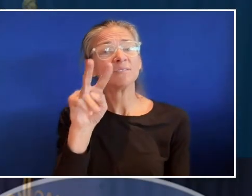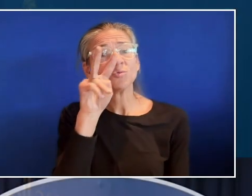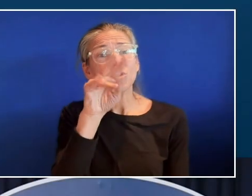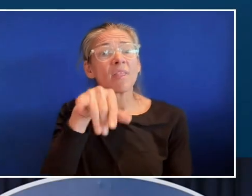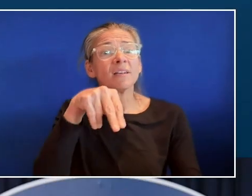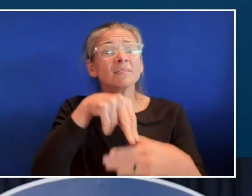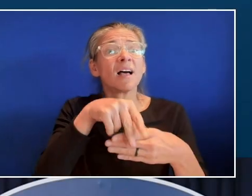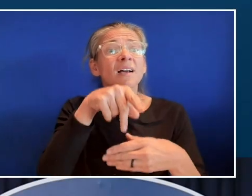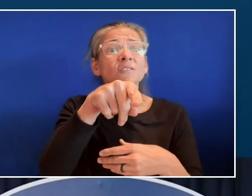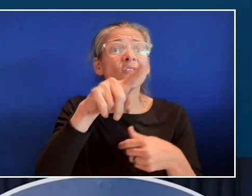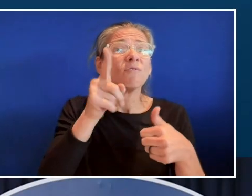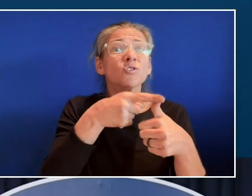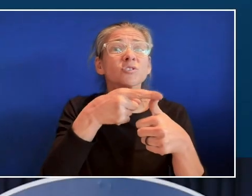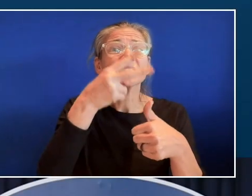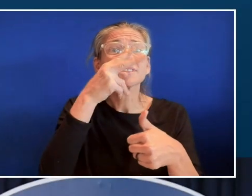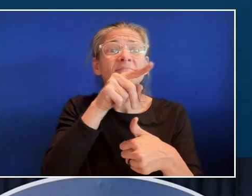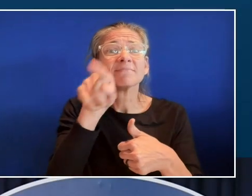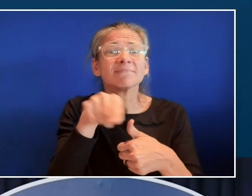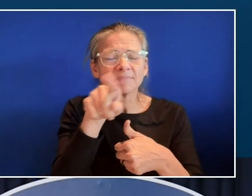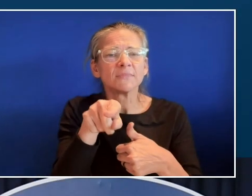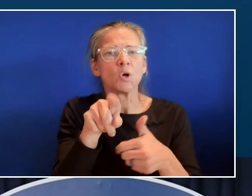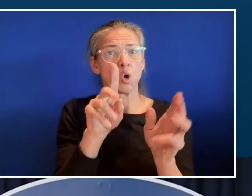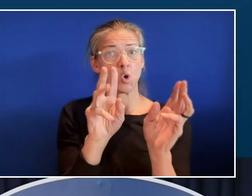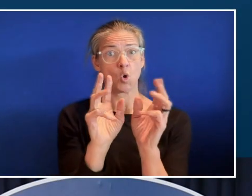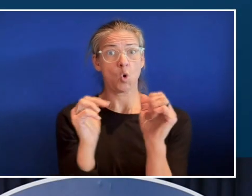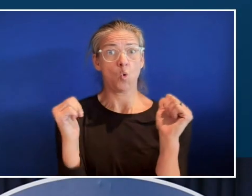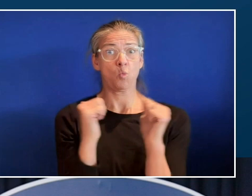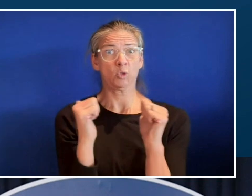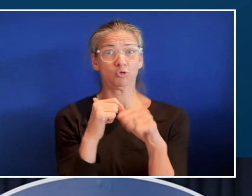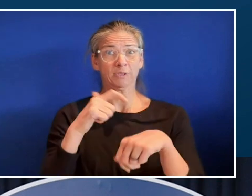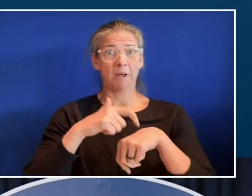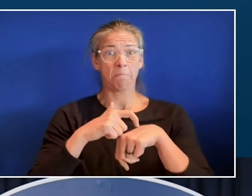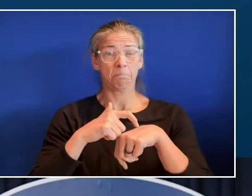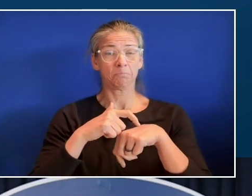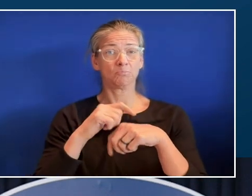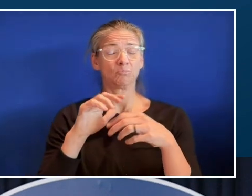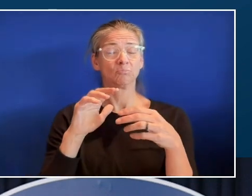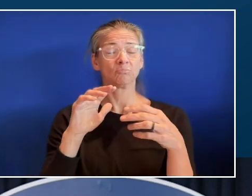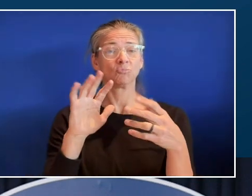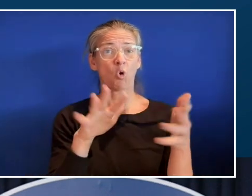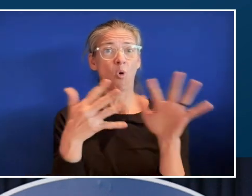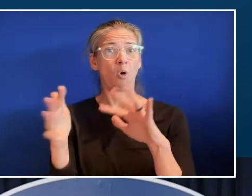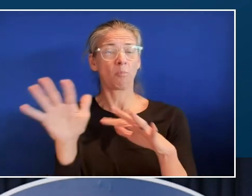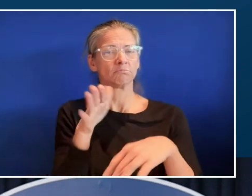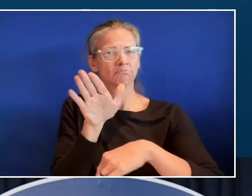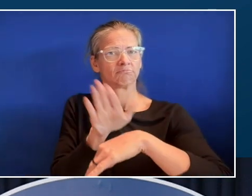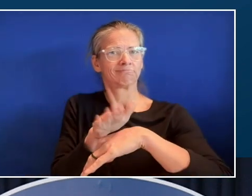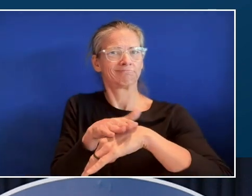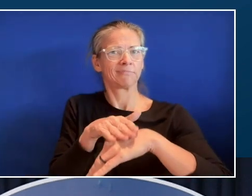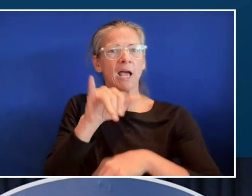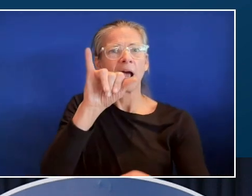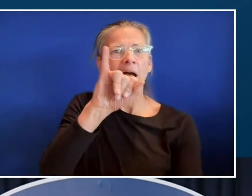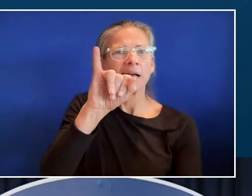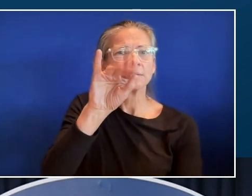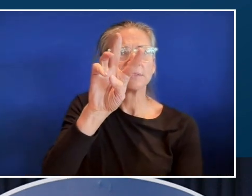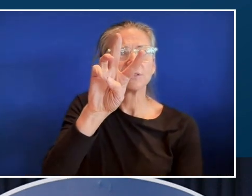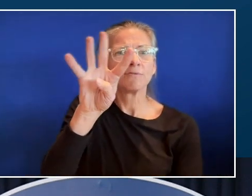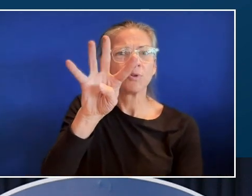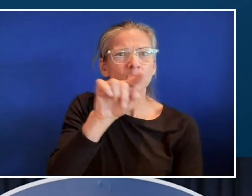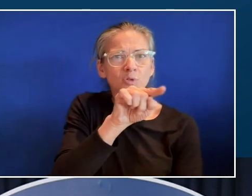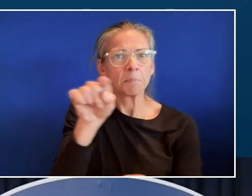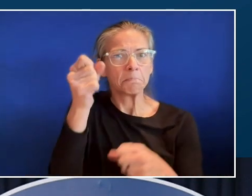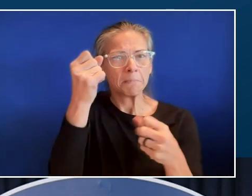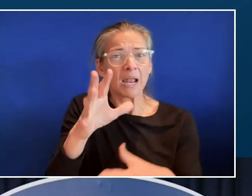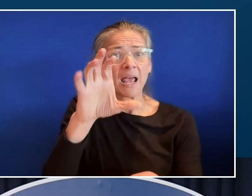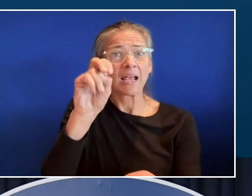safe. First thing you'll see on this first slide is a winter storm warning is in effect for the I-64 corridor